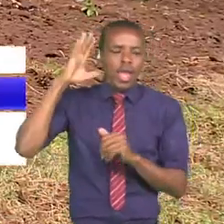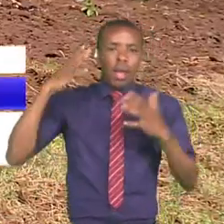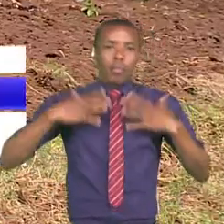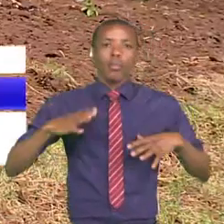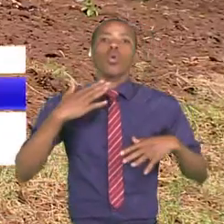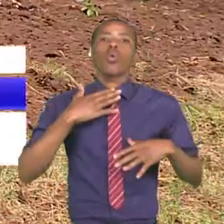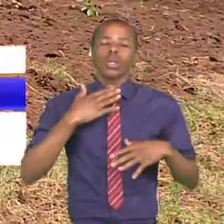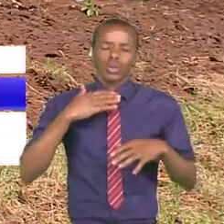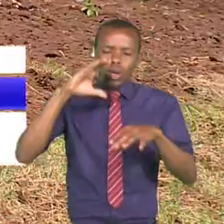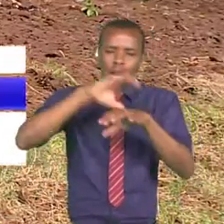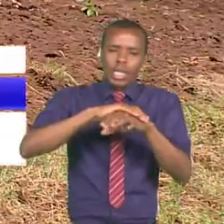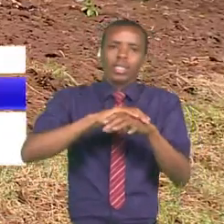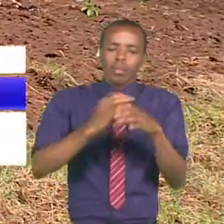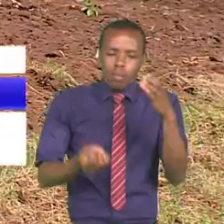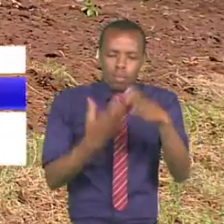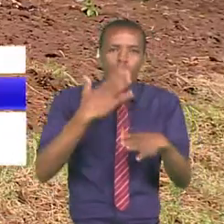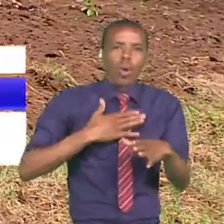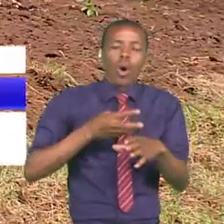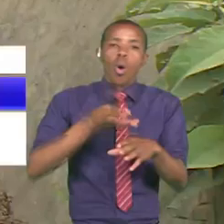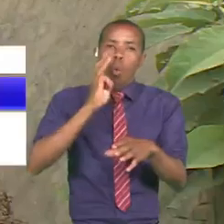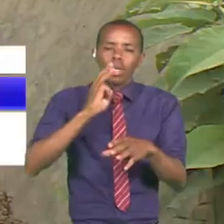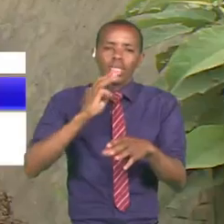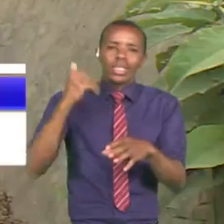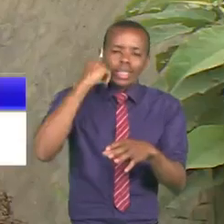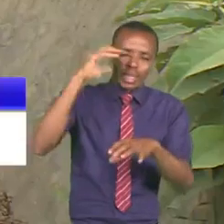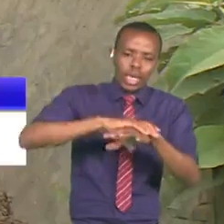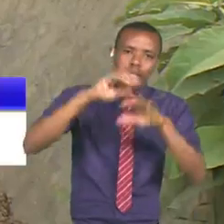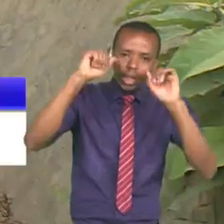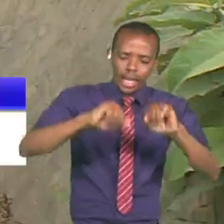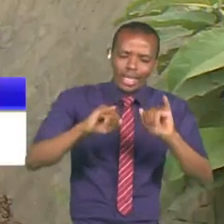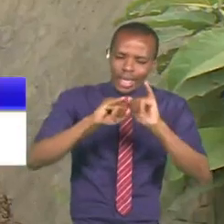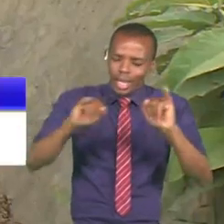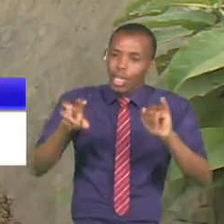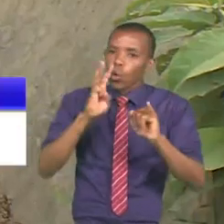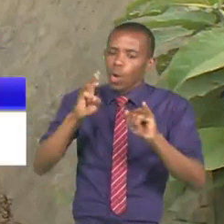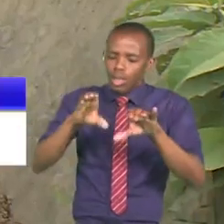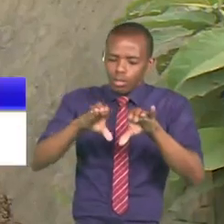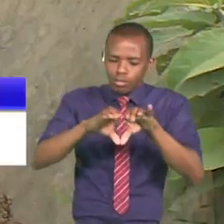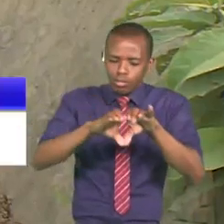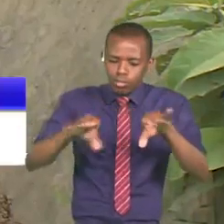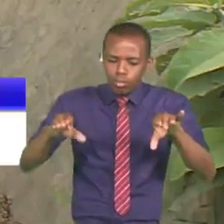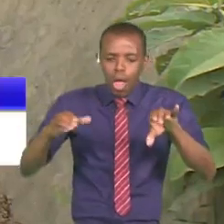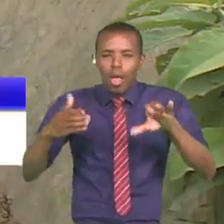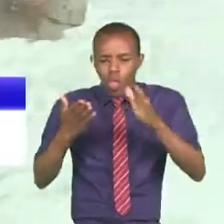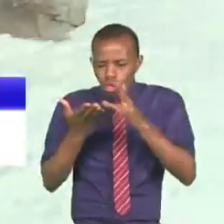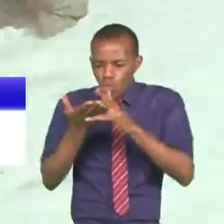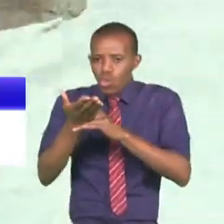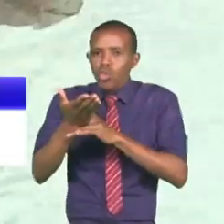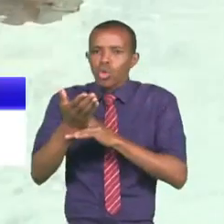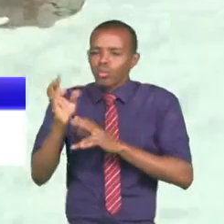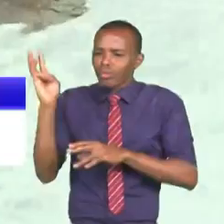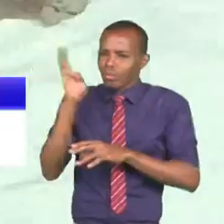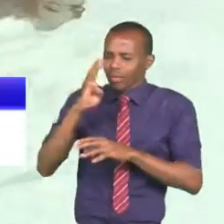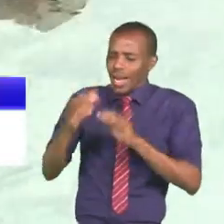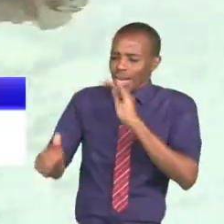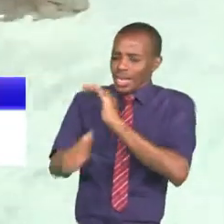get our product, are going maybe to get waterborne diseases. This is a clean water pipe passing through sewerage, a dangerous